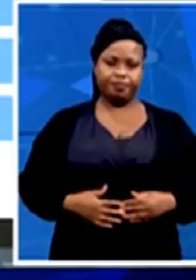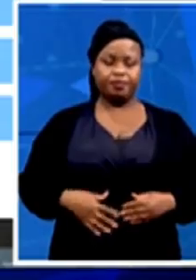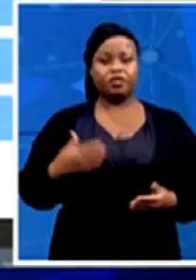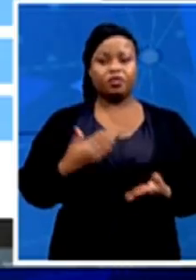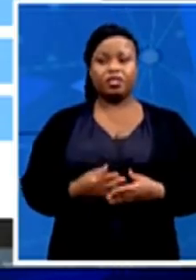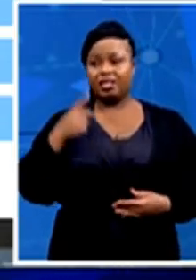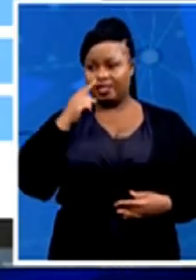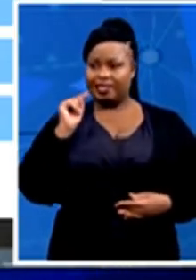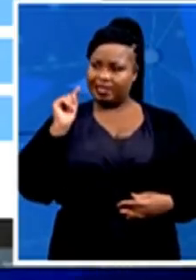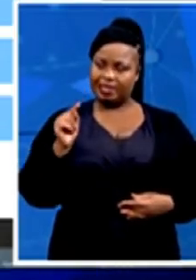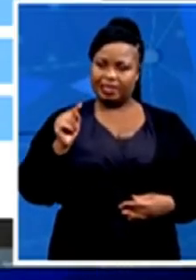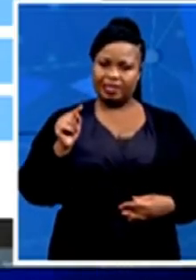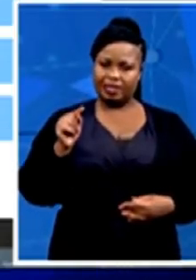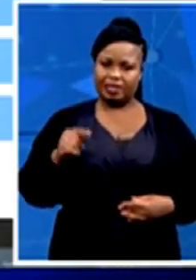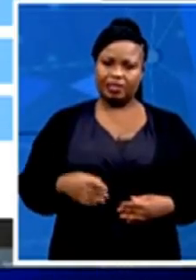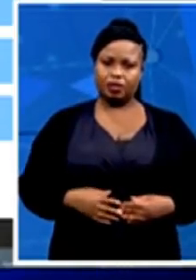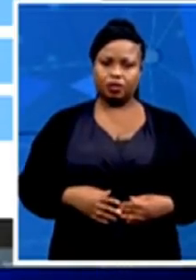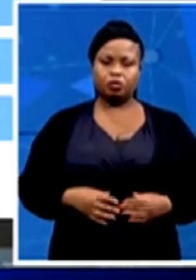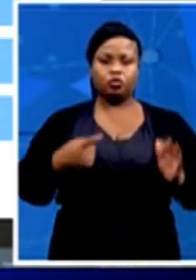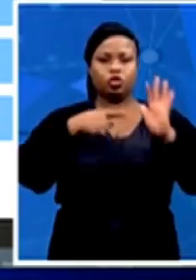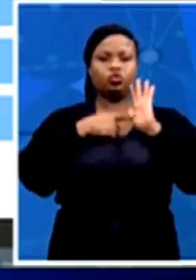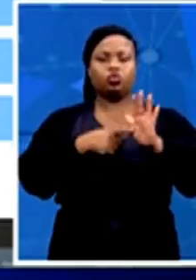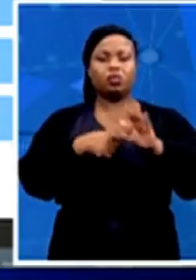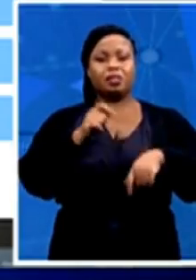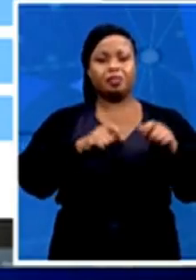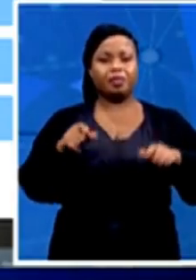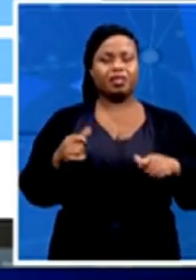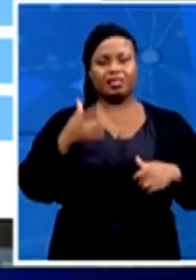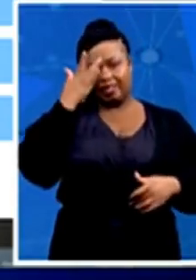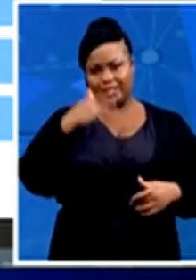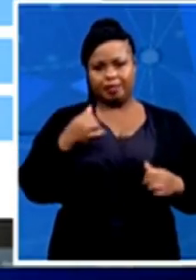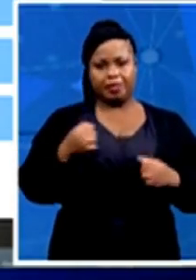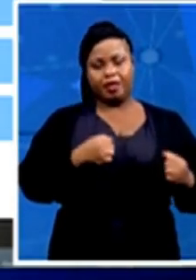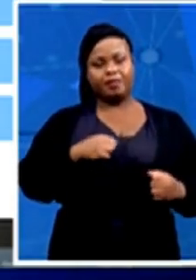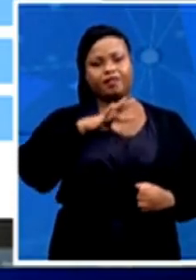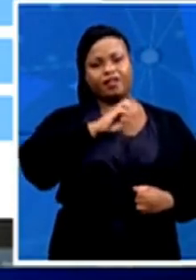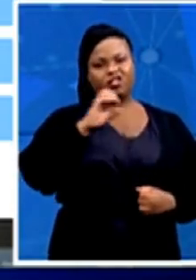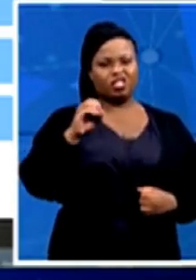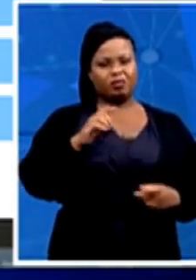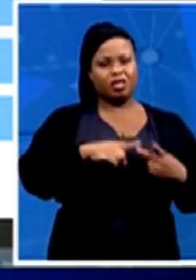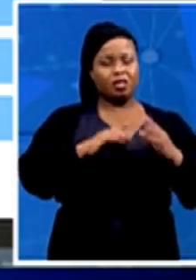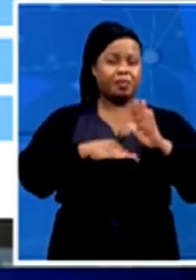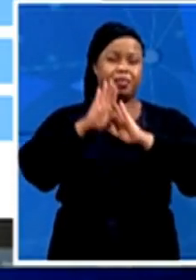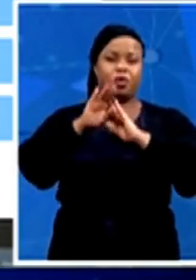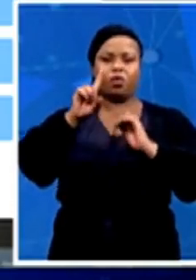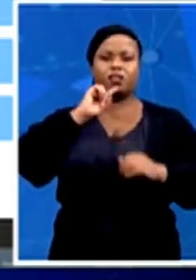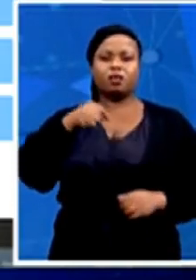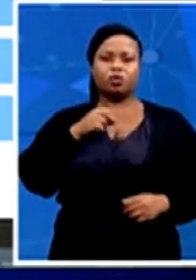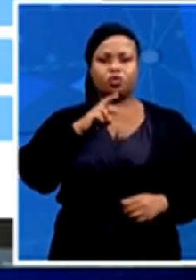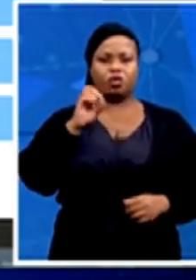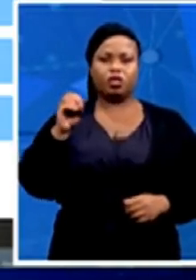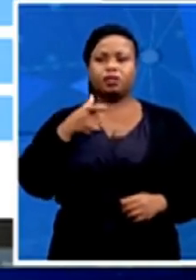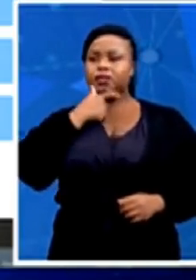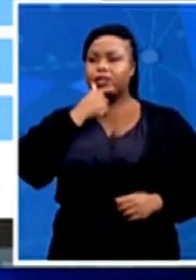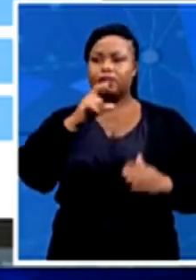this shows us the active cases we have, 500. At the peak, we had about 1,200 in December, active cases. But you can see that